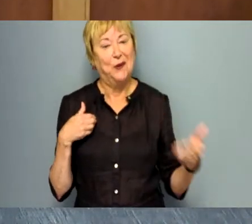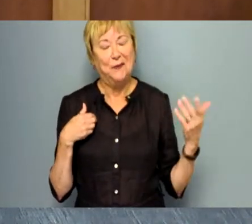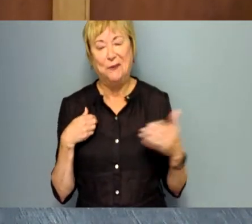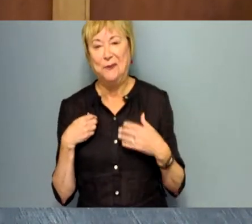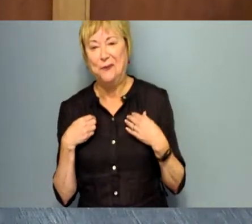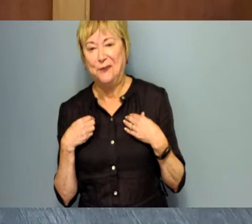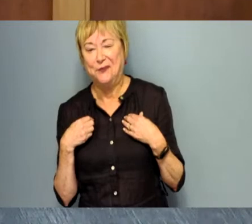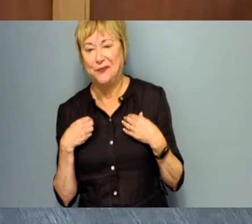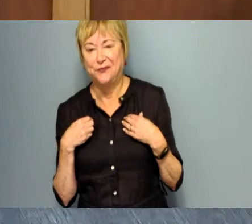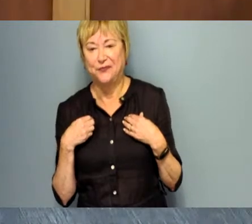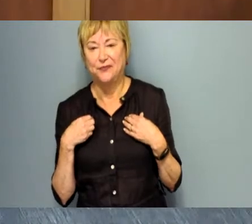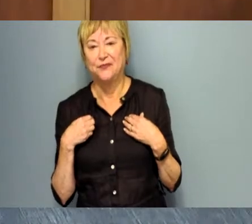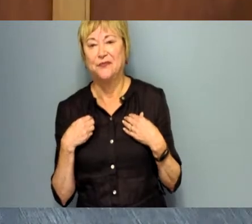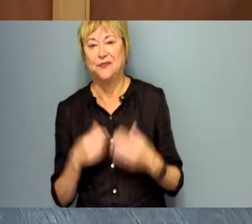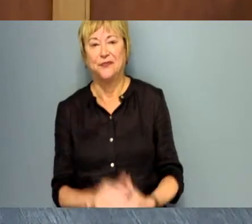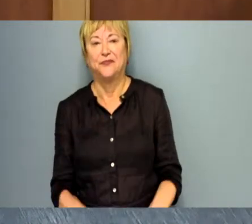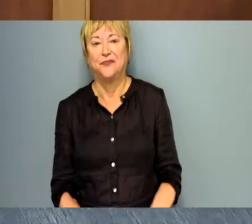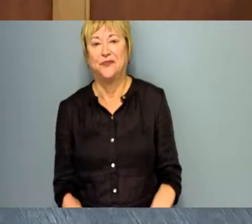Thank you, Mayor.